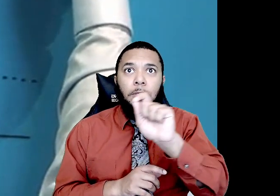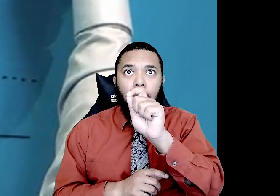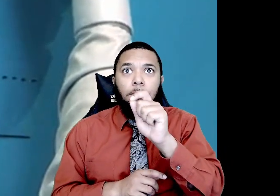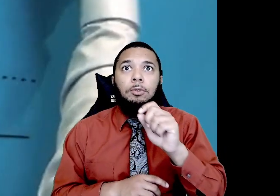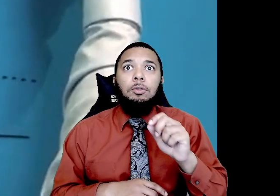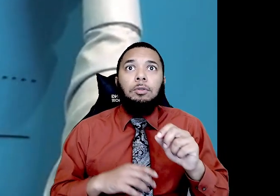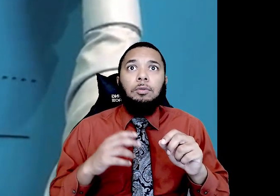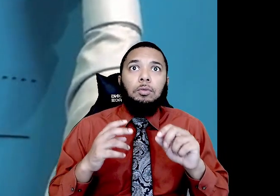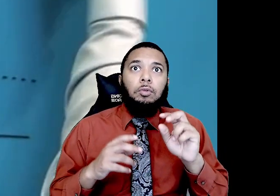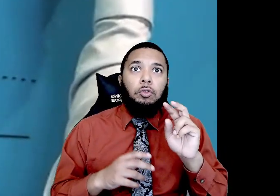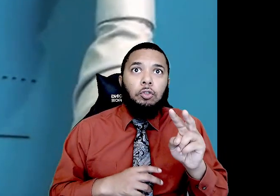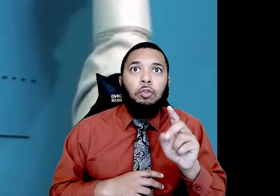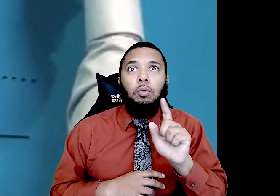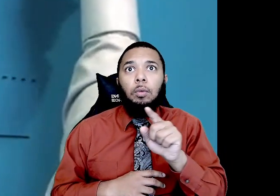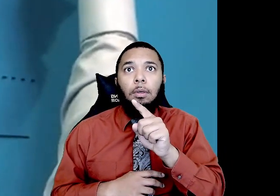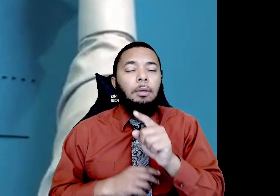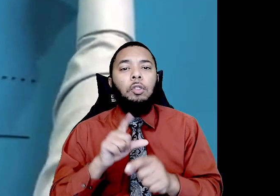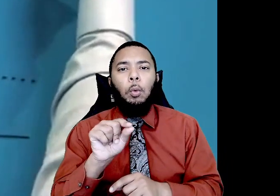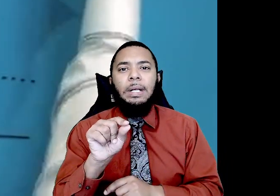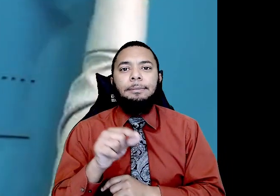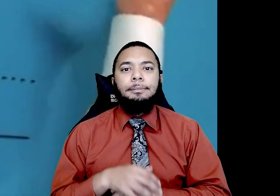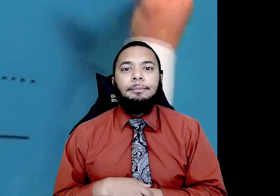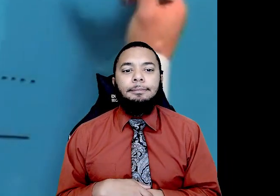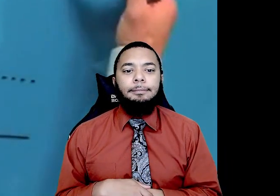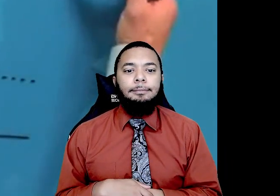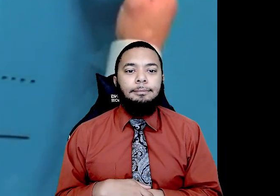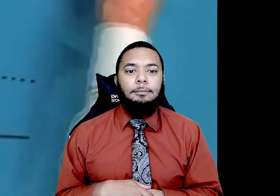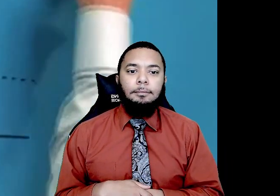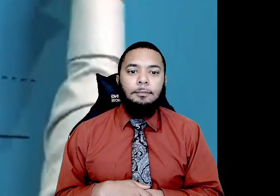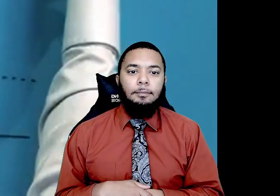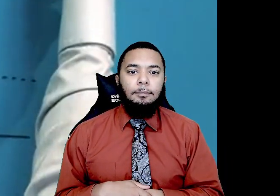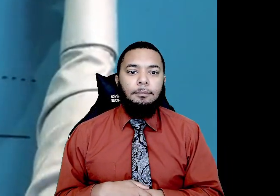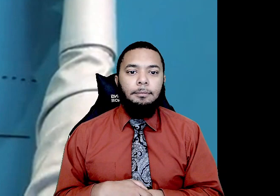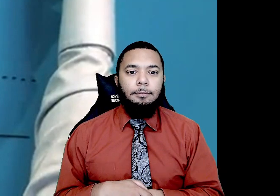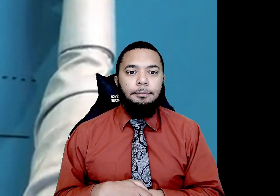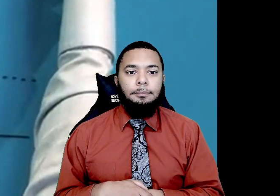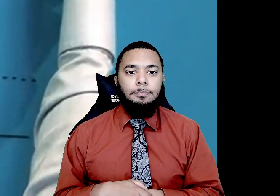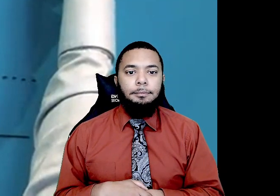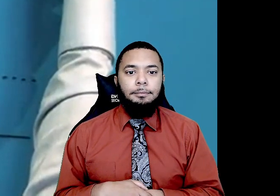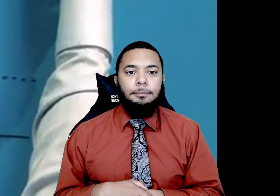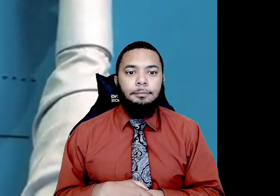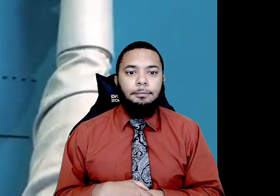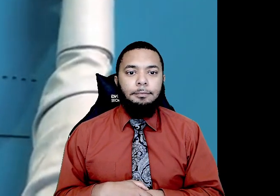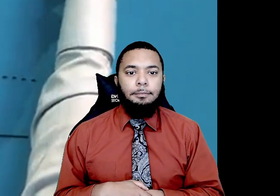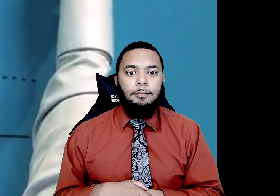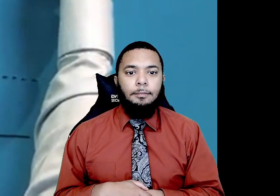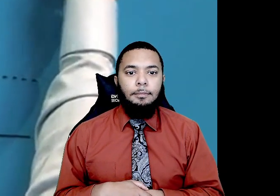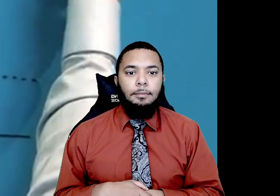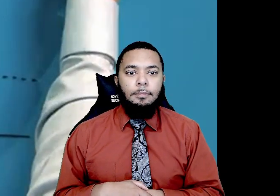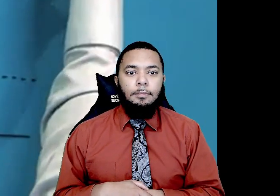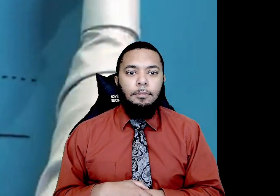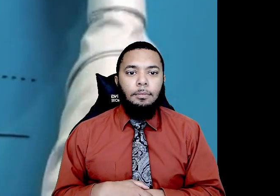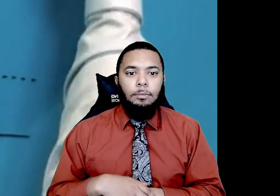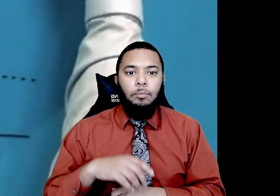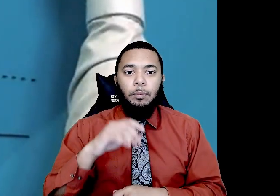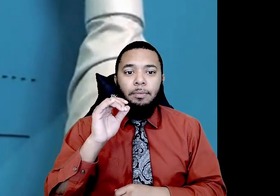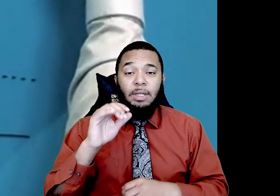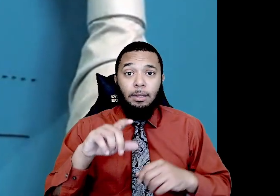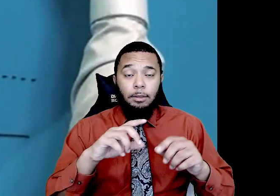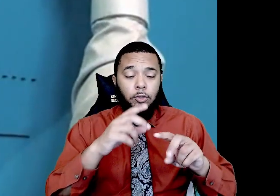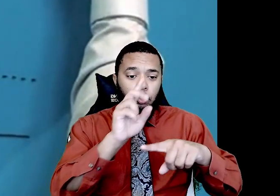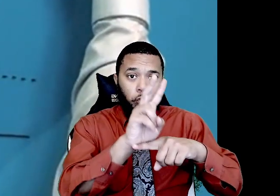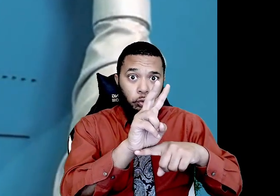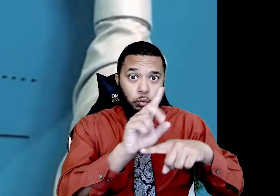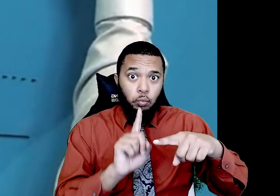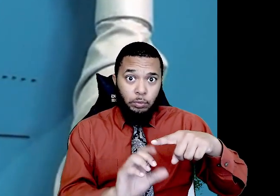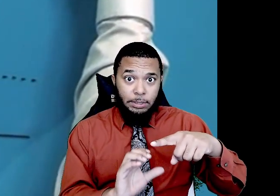places, we'll get rid of those 2 tenths places, or hundredths. So this is hundredths.